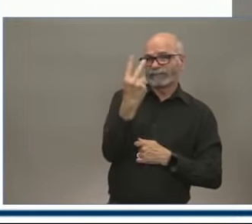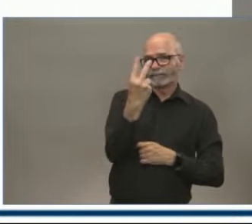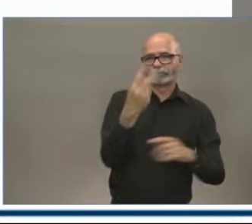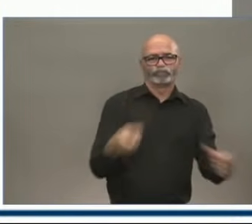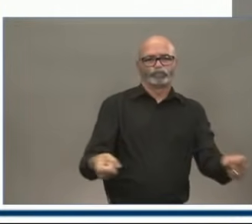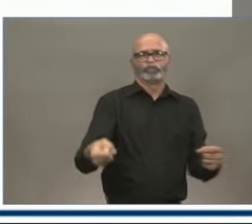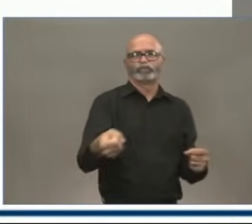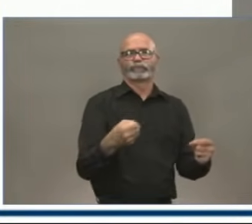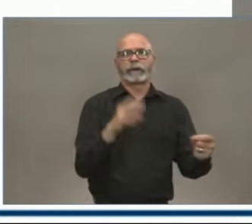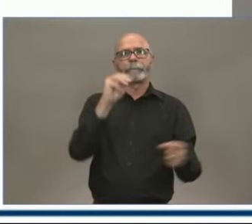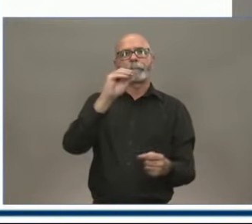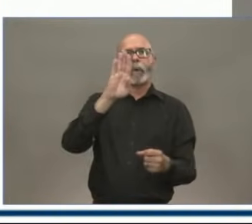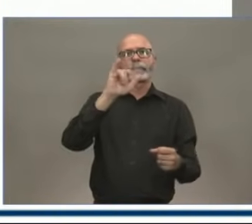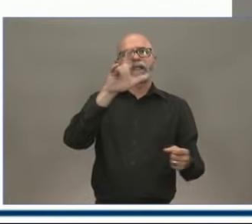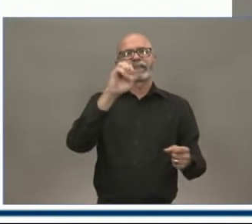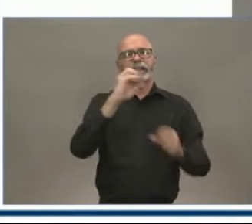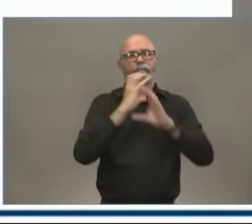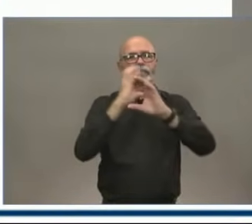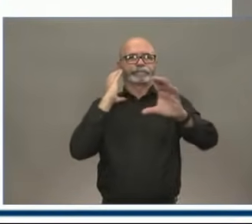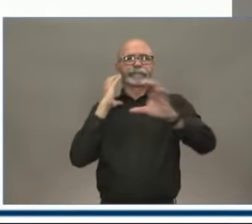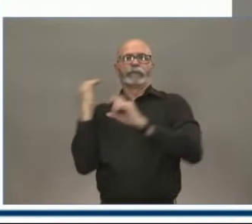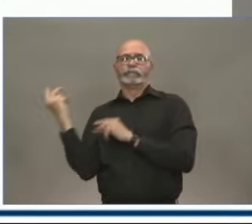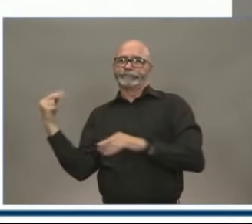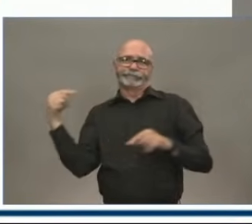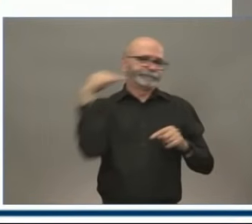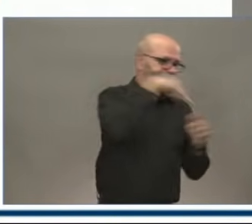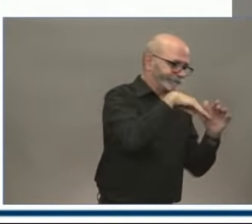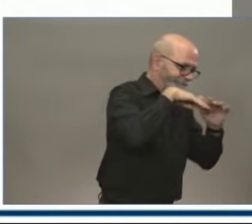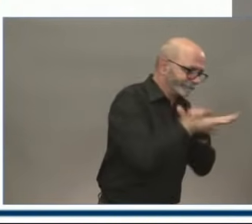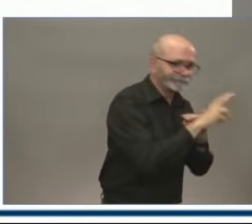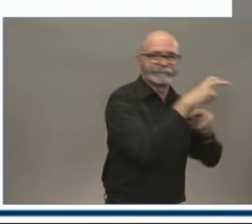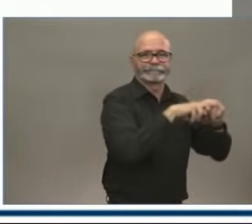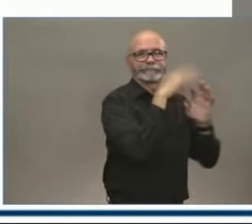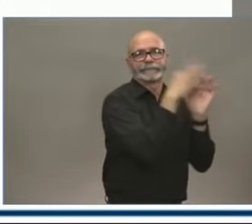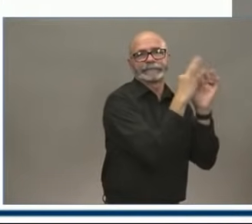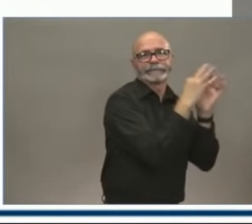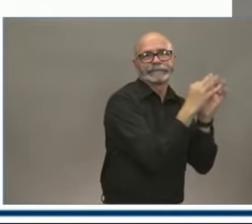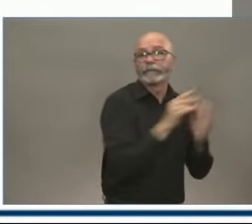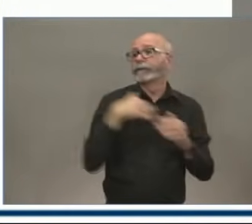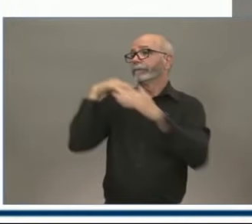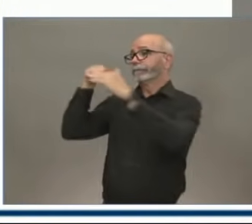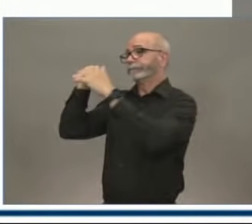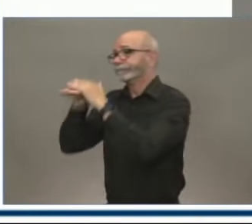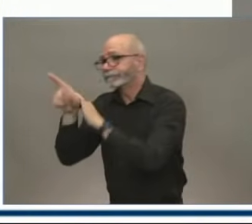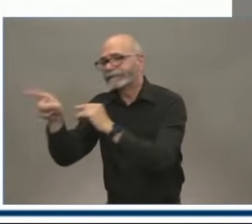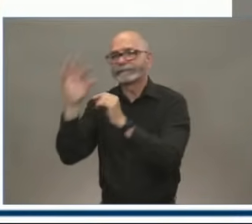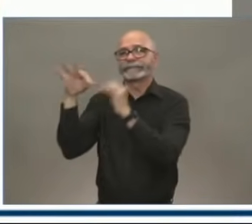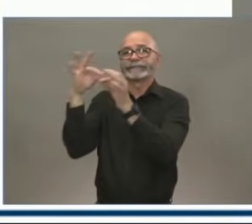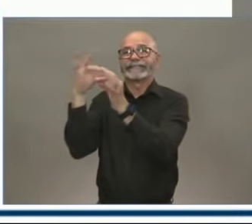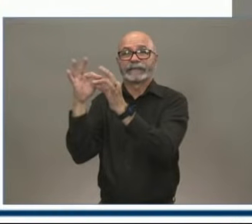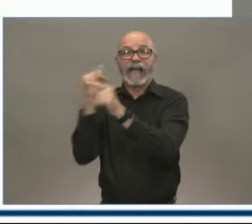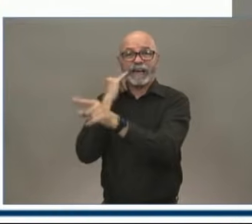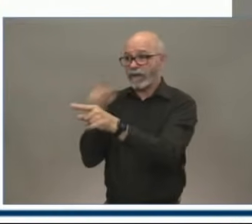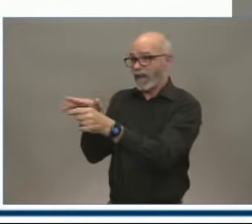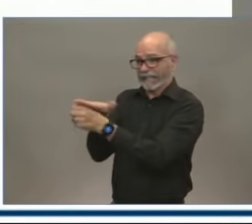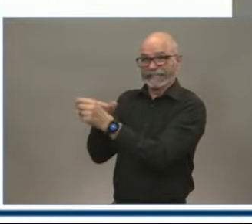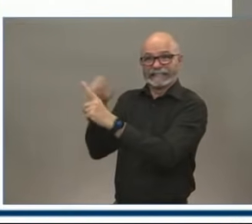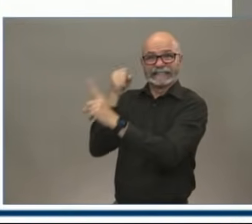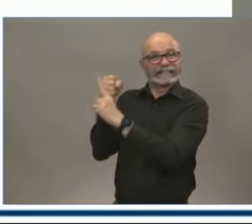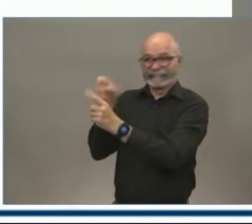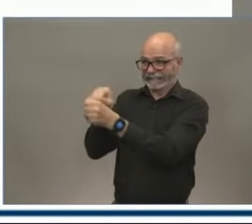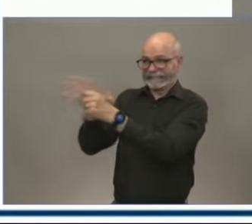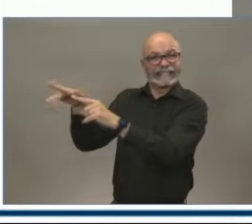support better access for testing when we have things like an outbreak or a cluster and then we need to bring testing directly on